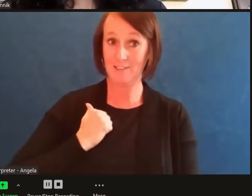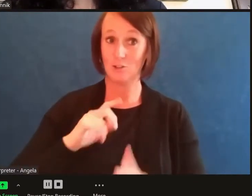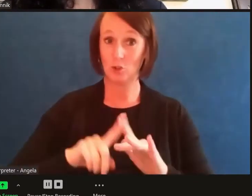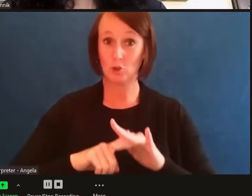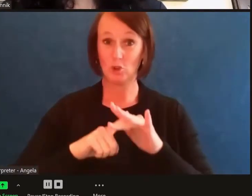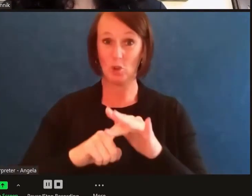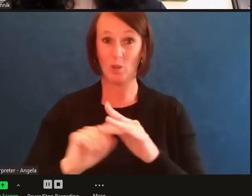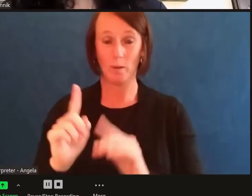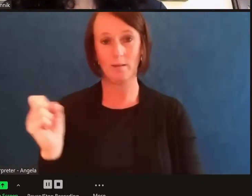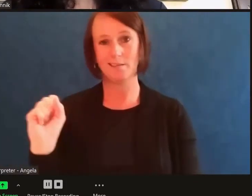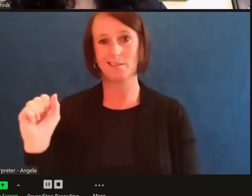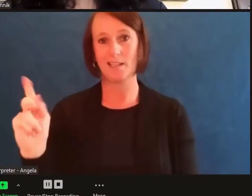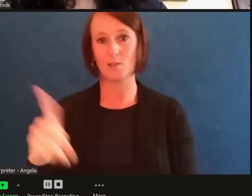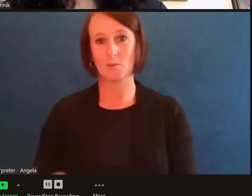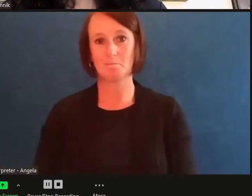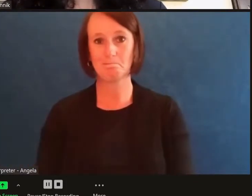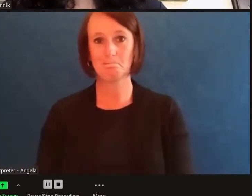Saskatchewan.